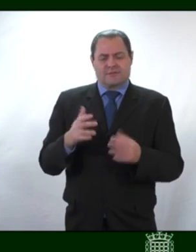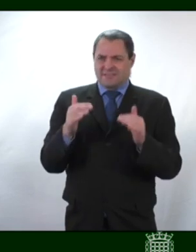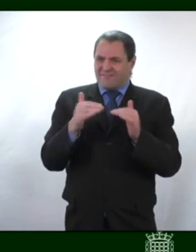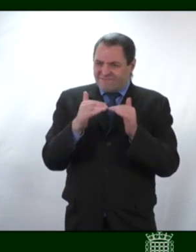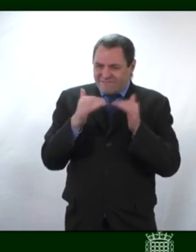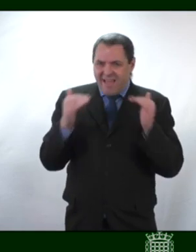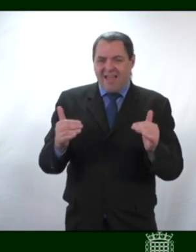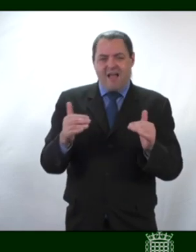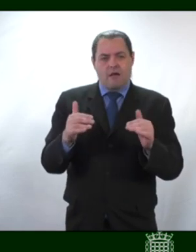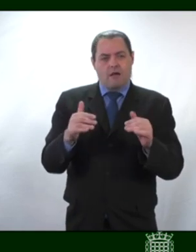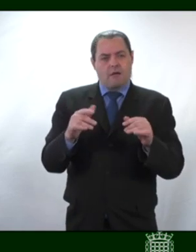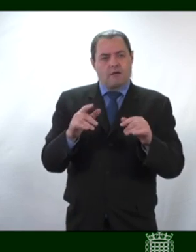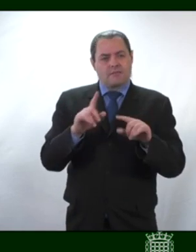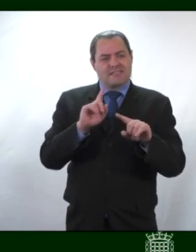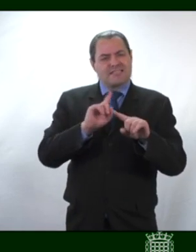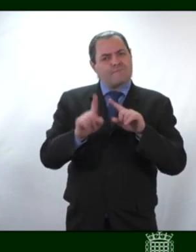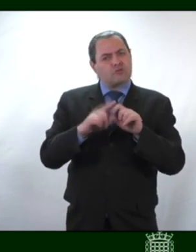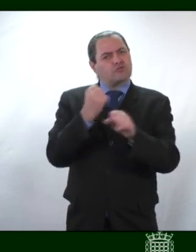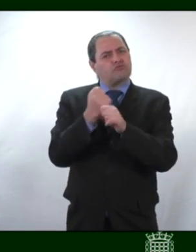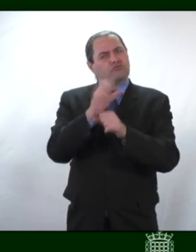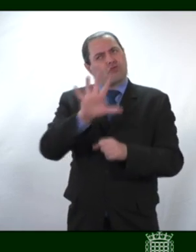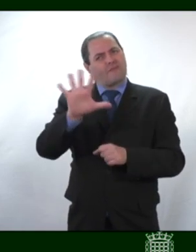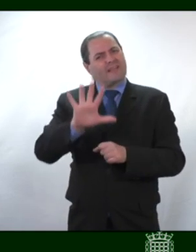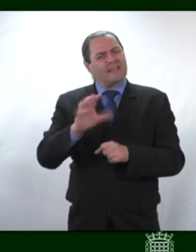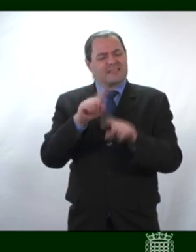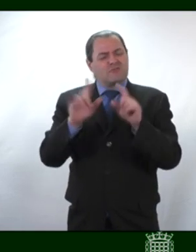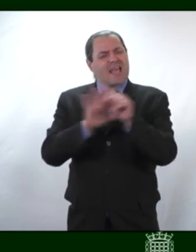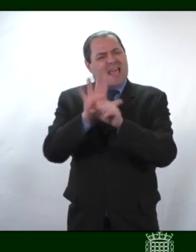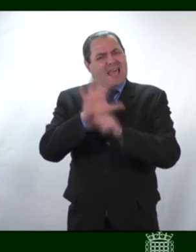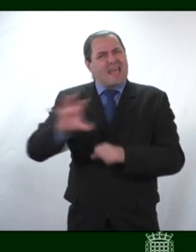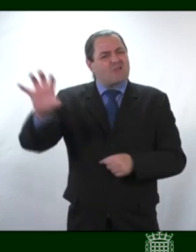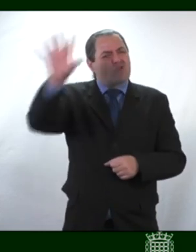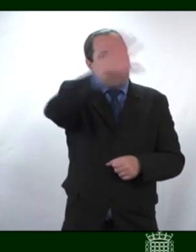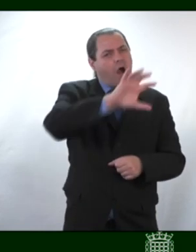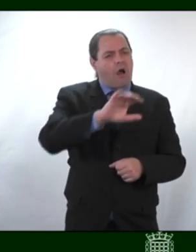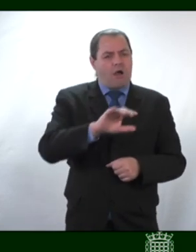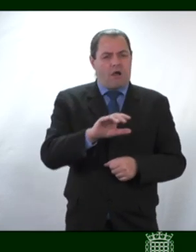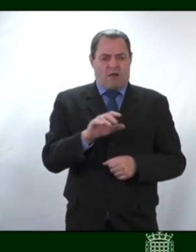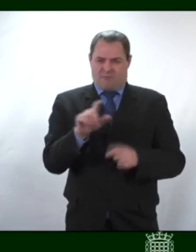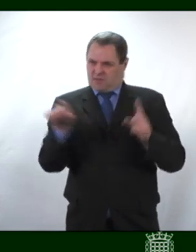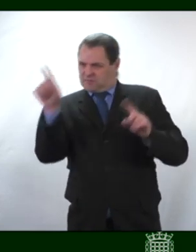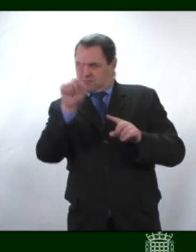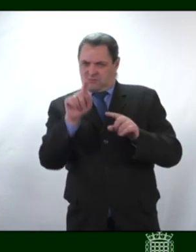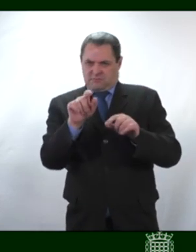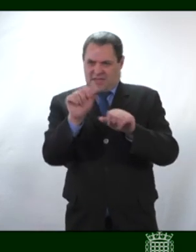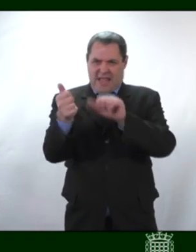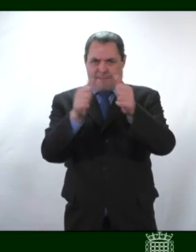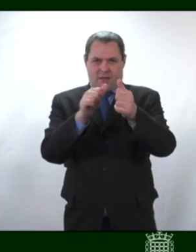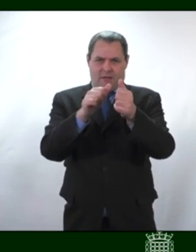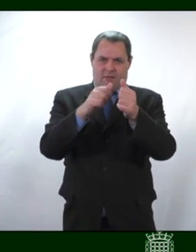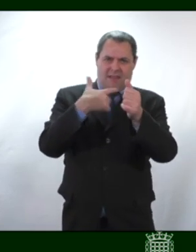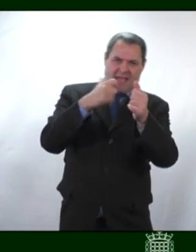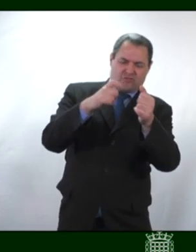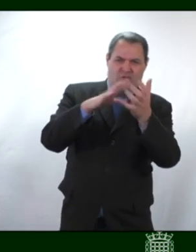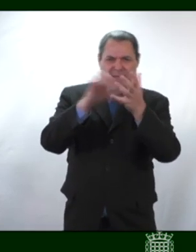geographies that we have the same levels of support, especially neighbouring geographies like Hyndburn and Manchester. Michael.